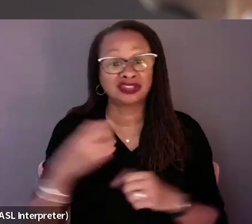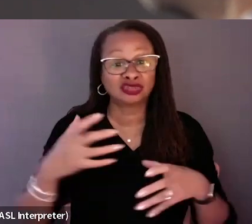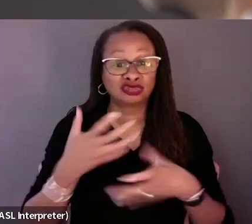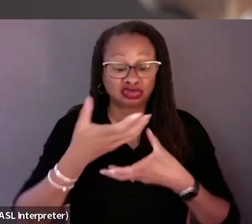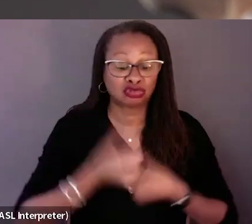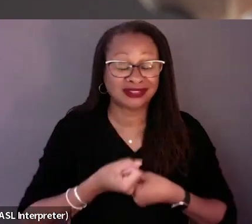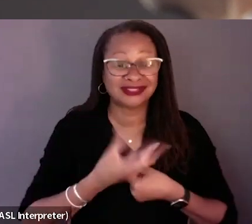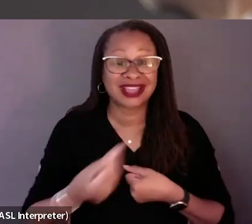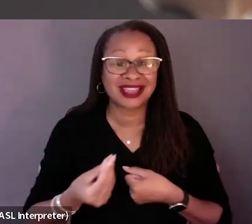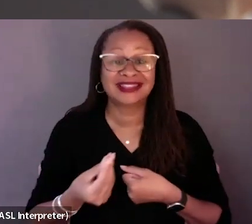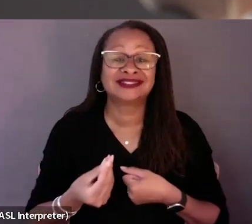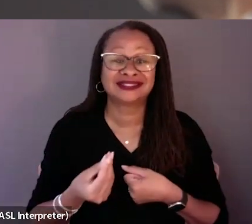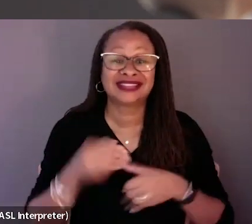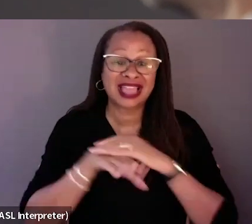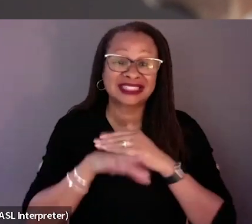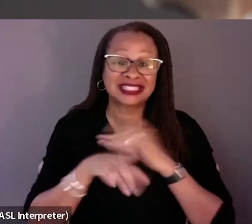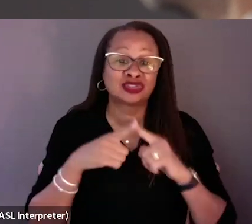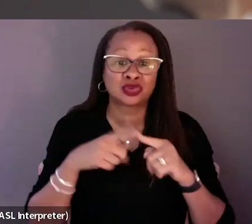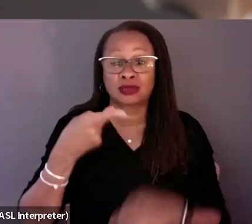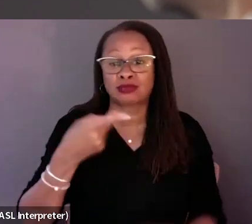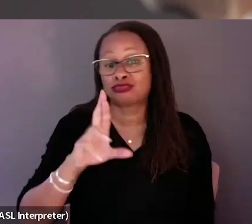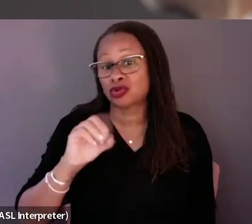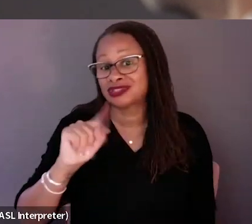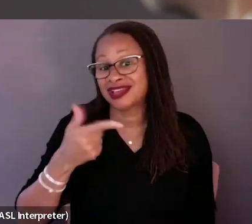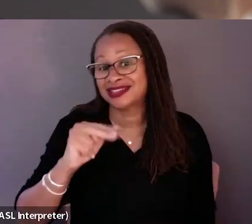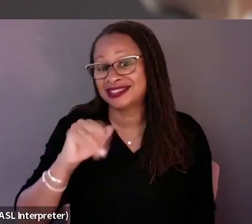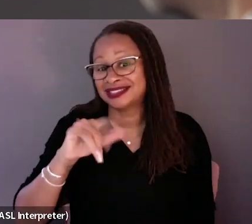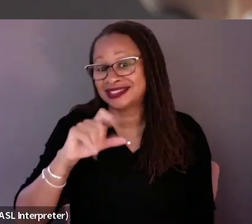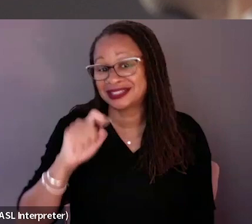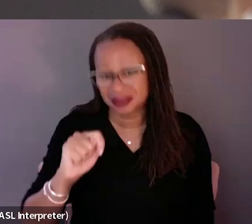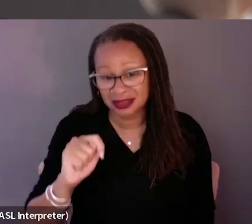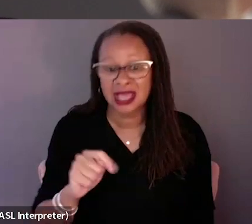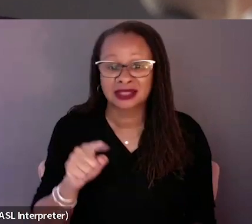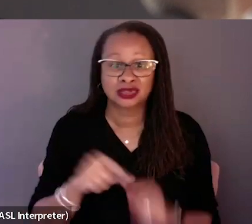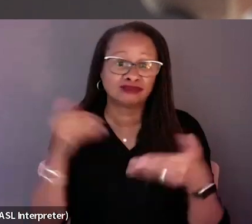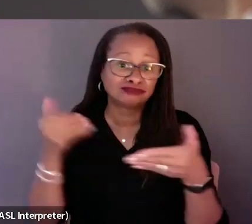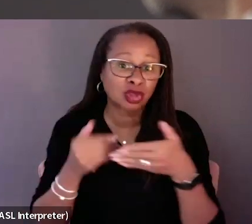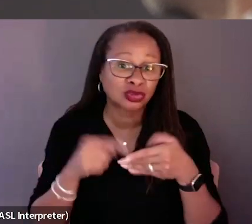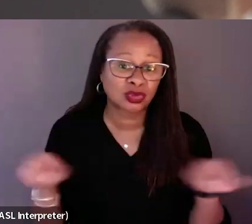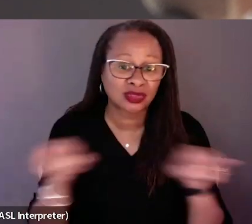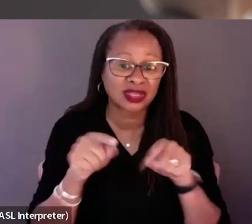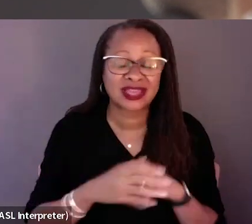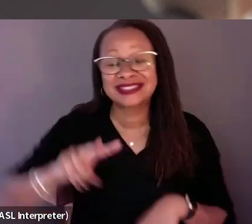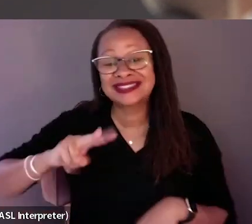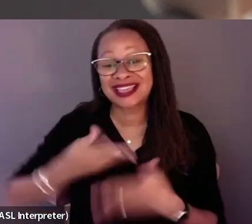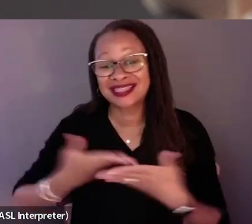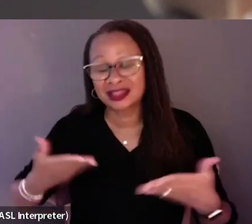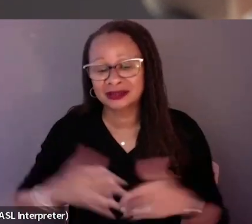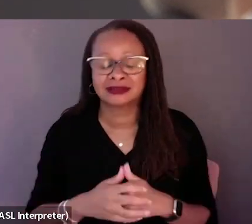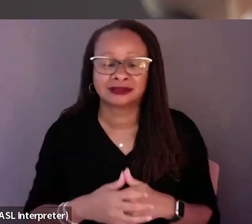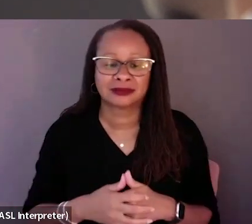access to our protagonists, to be that close to them, and second thing is that it's